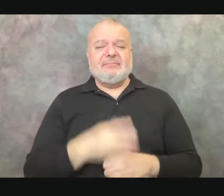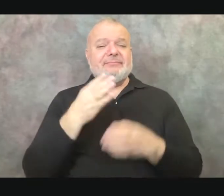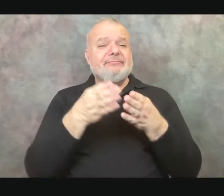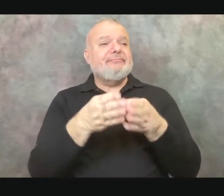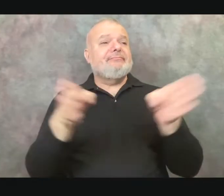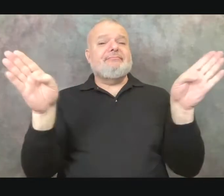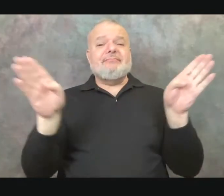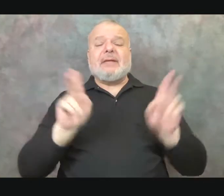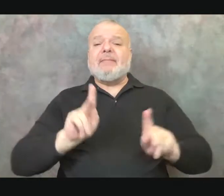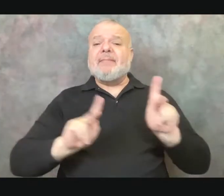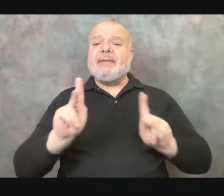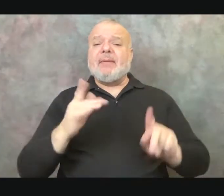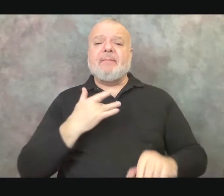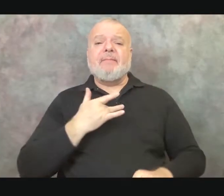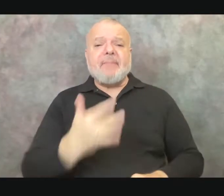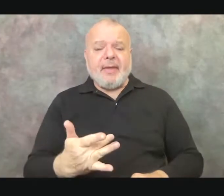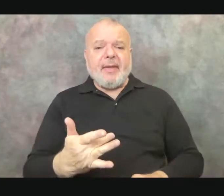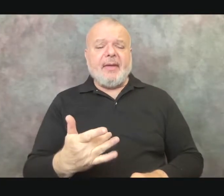Open your box.